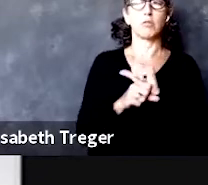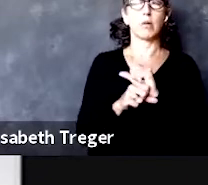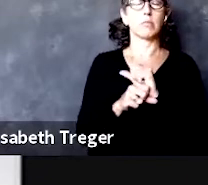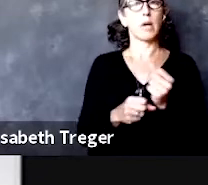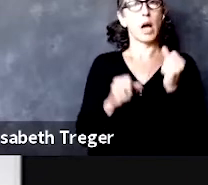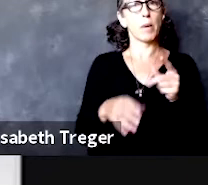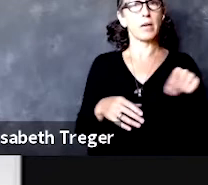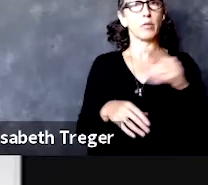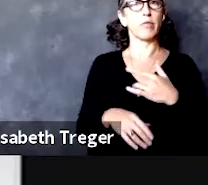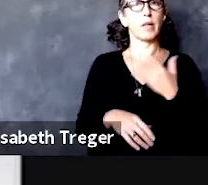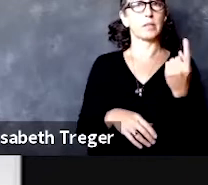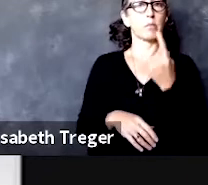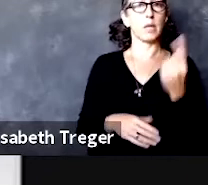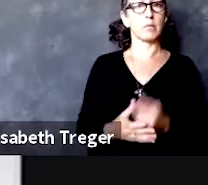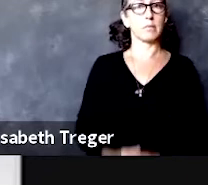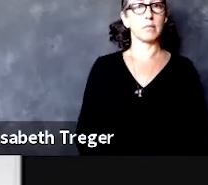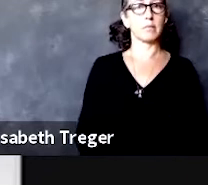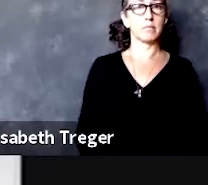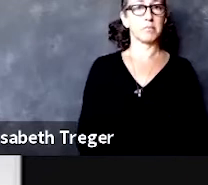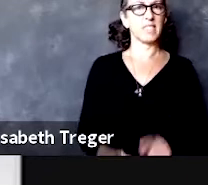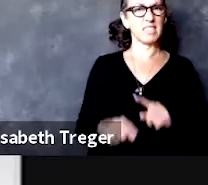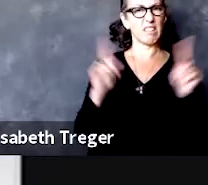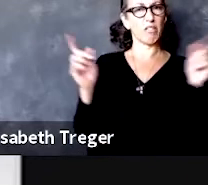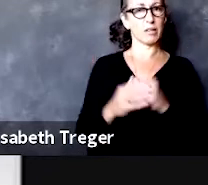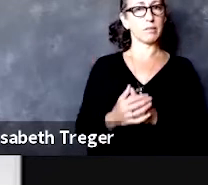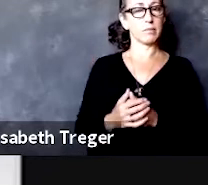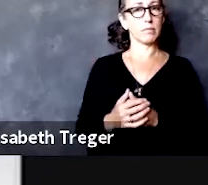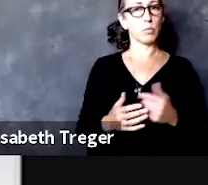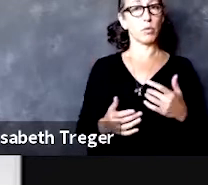felt something? How many of you felt empathy?